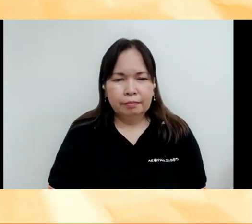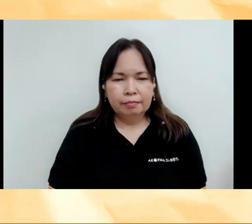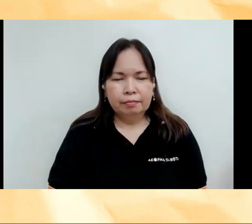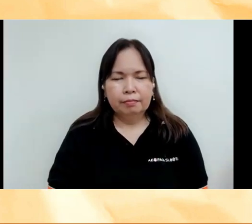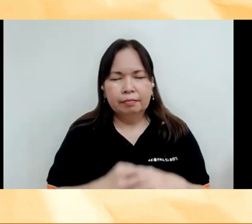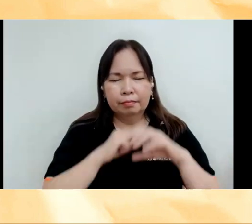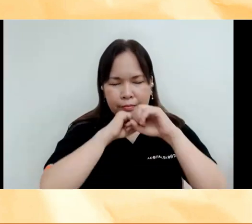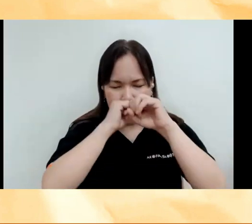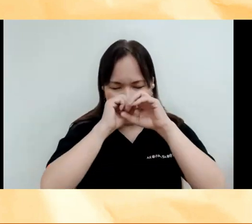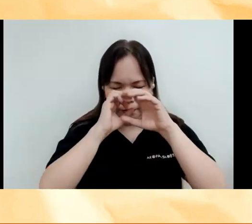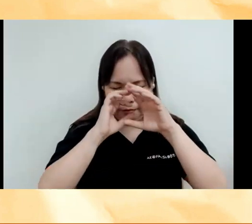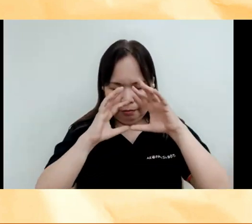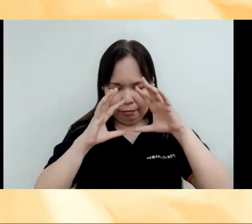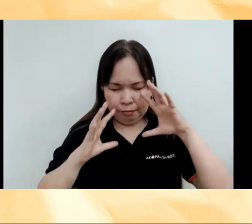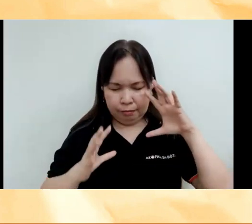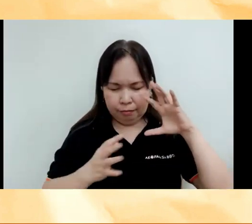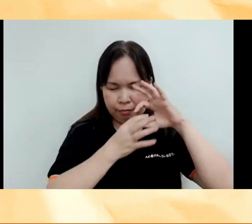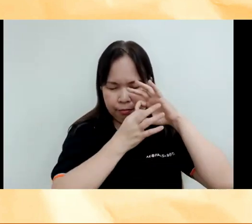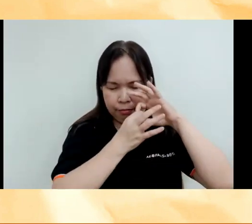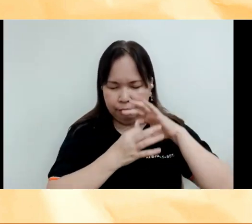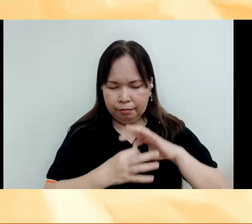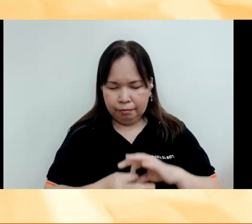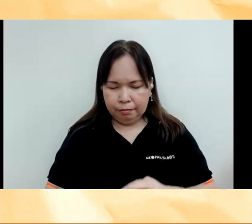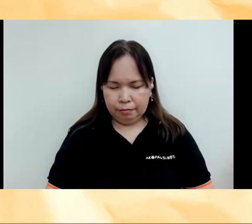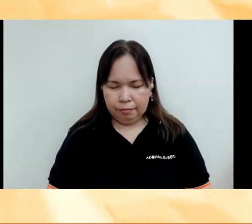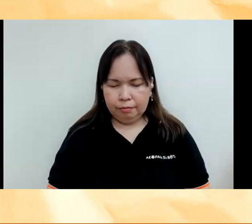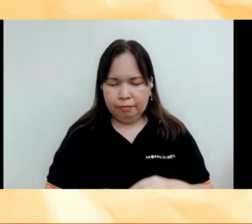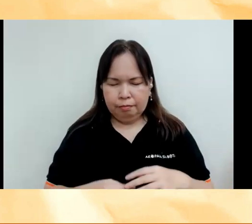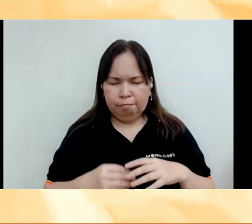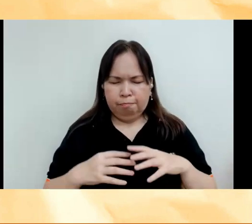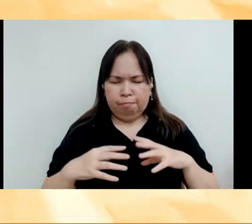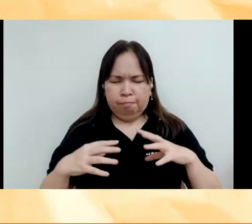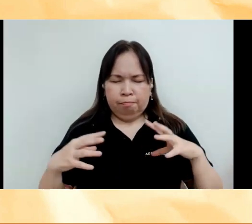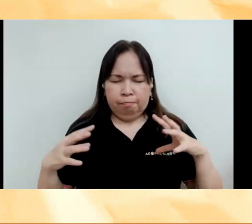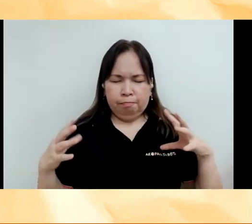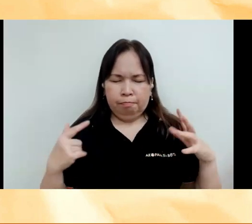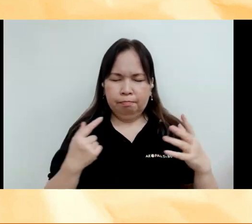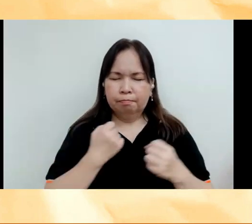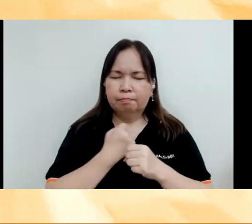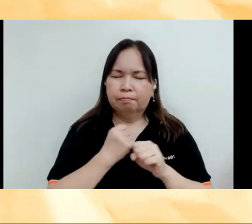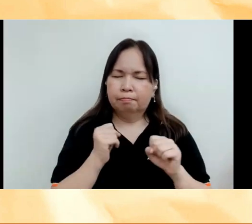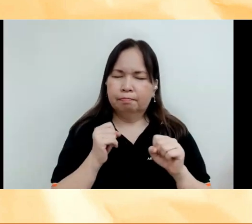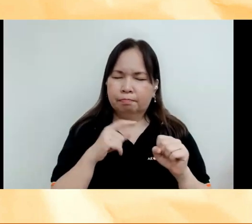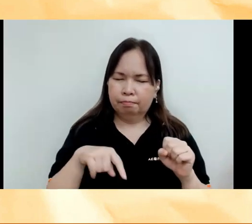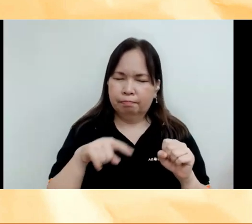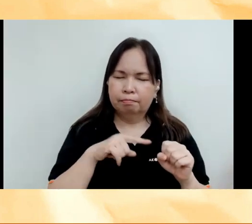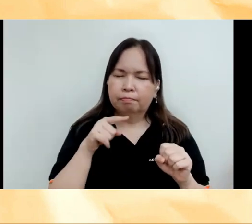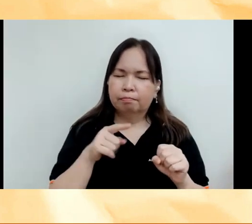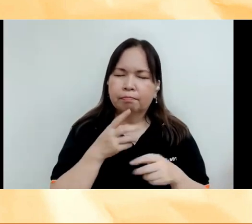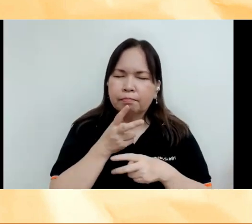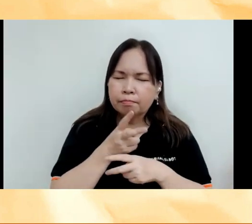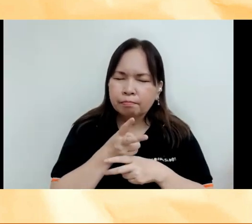Your safe place is always there for you. It is a place where you are held and